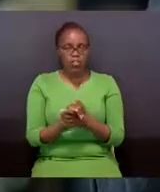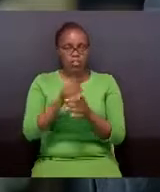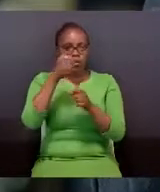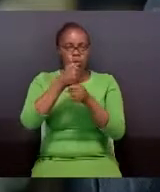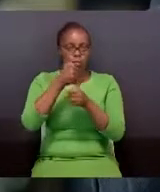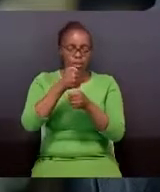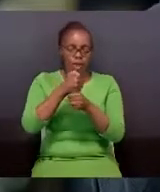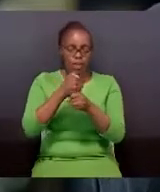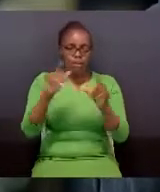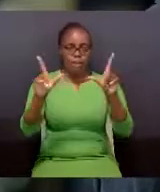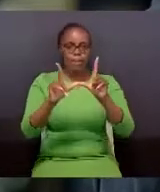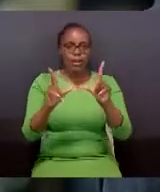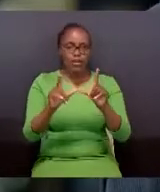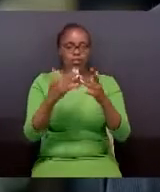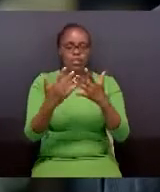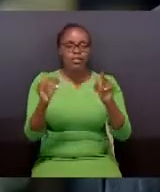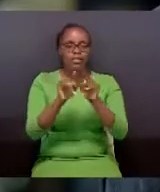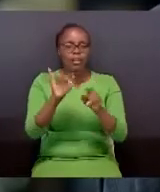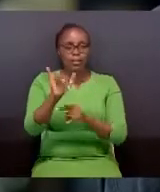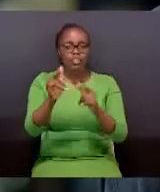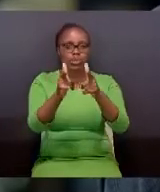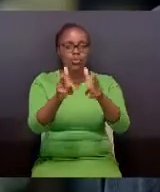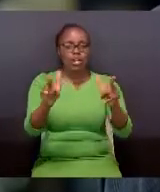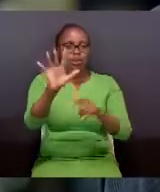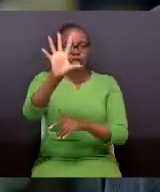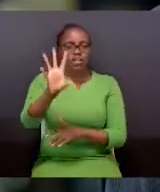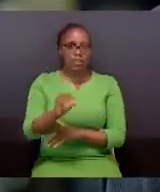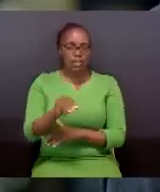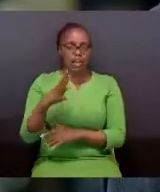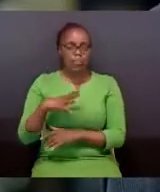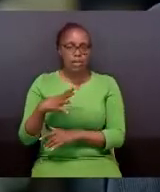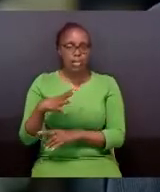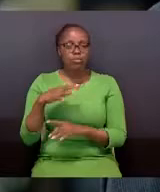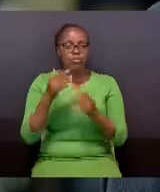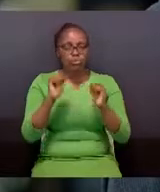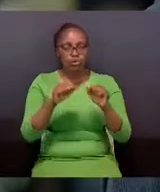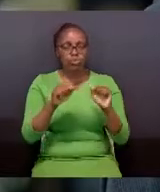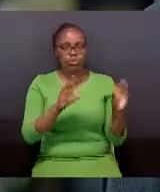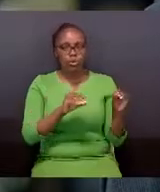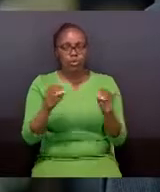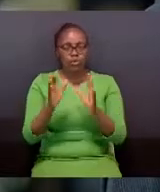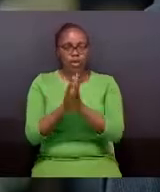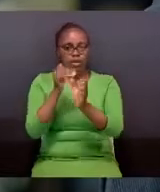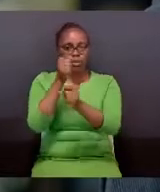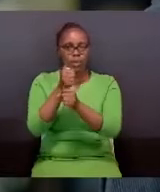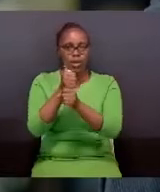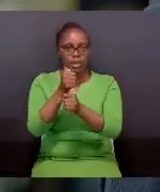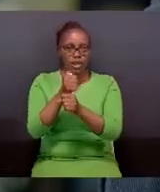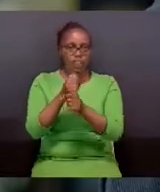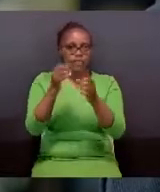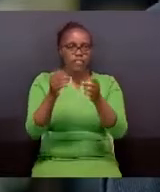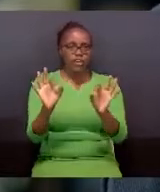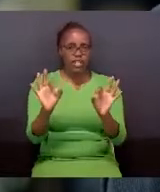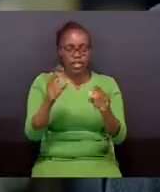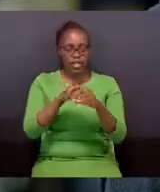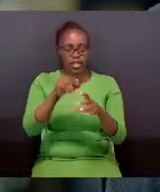work permits or things like that to allow the Africans to be able to move and work freely in